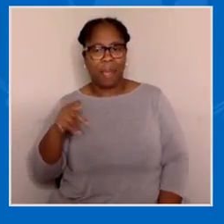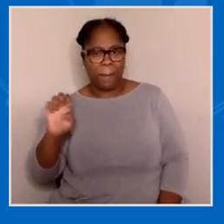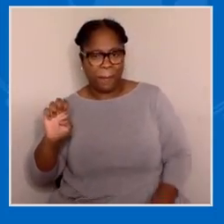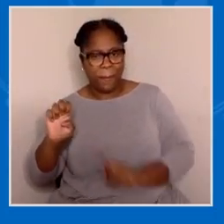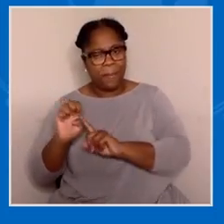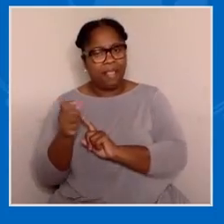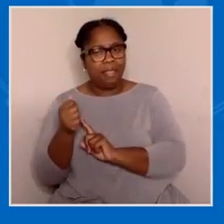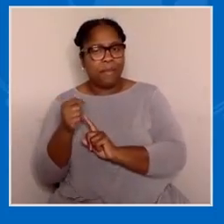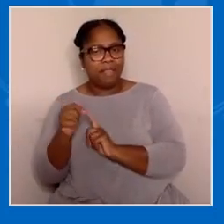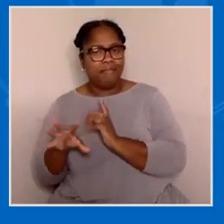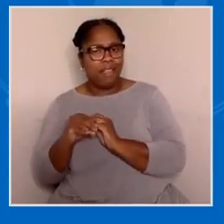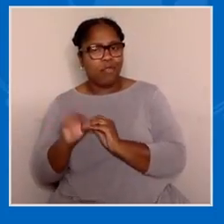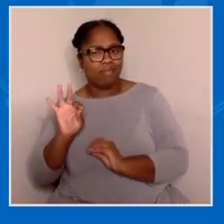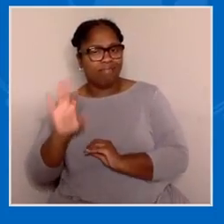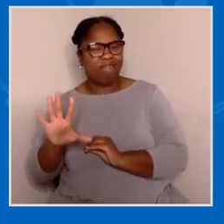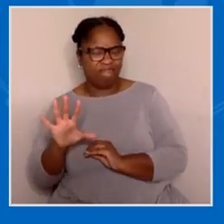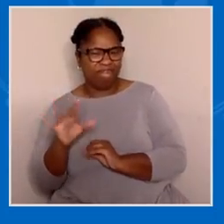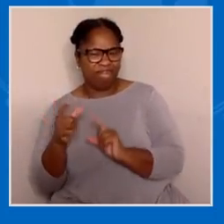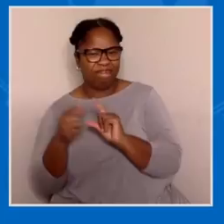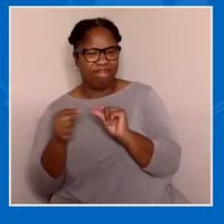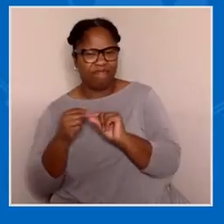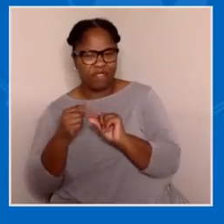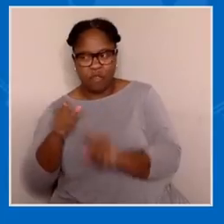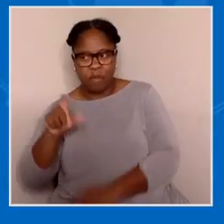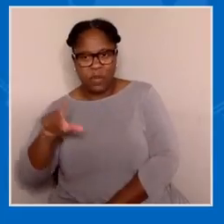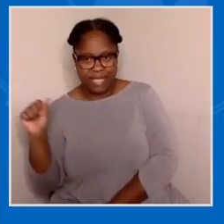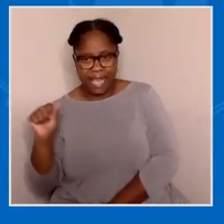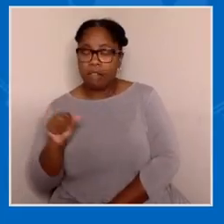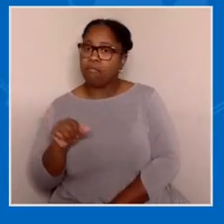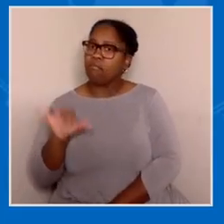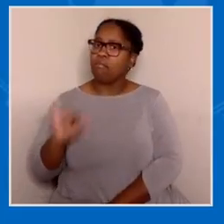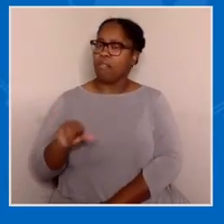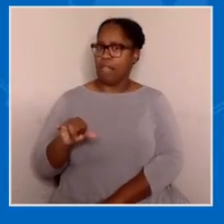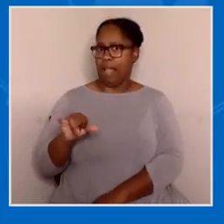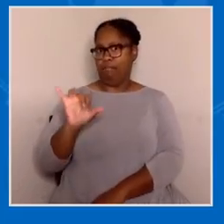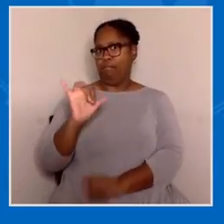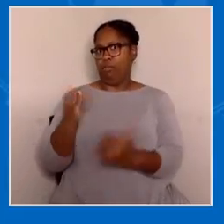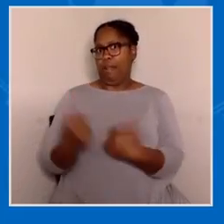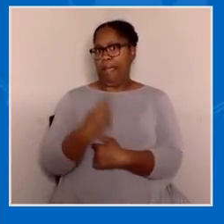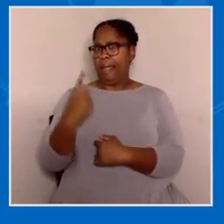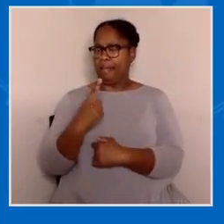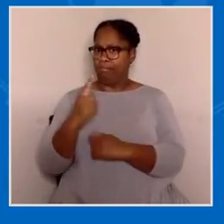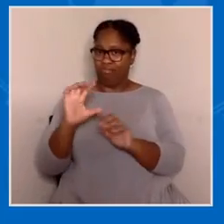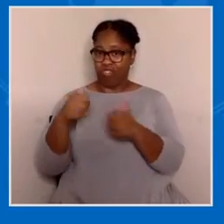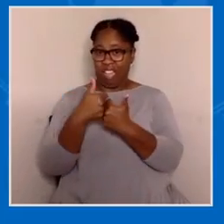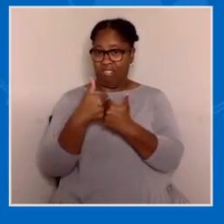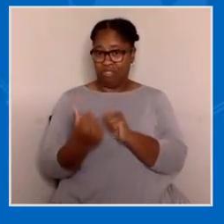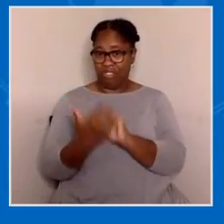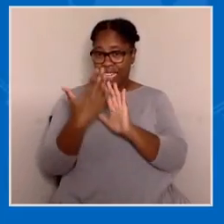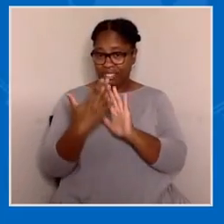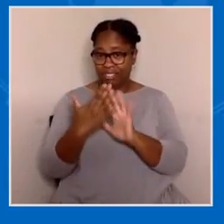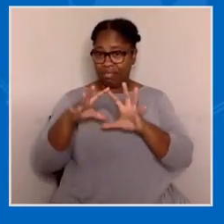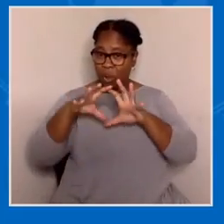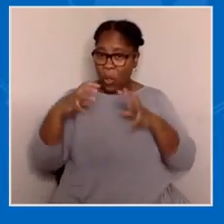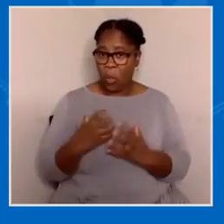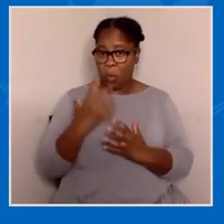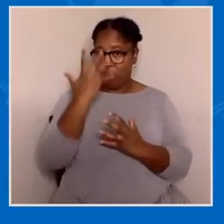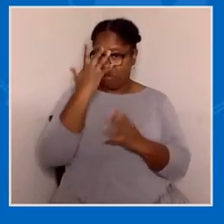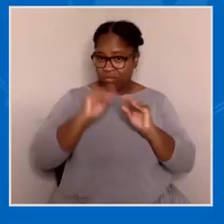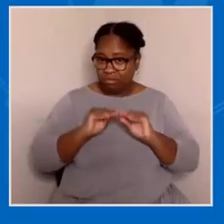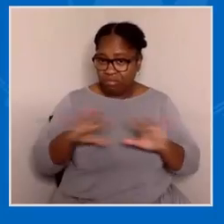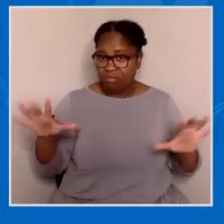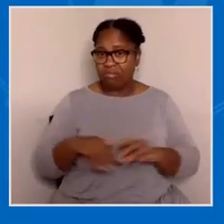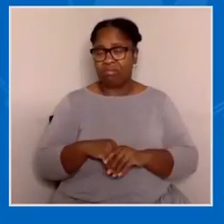front of us today. The challenges we face, a global pandemic, the global economy, the